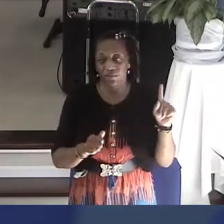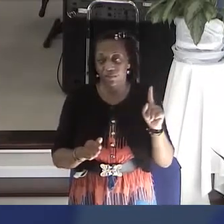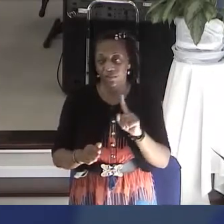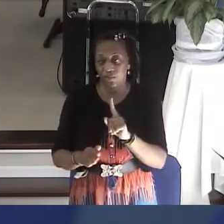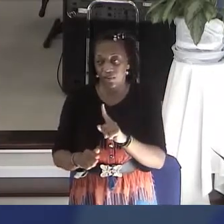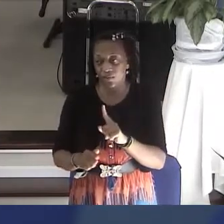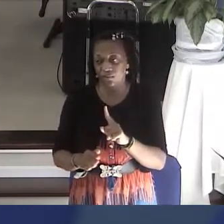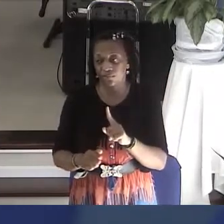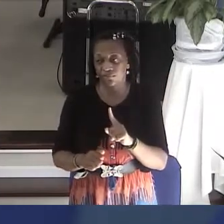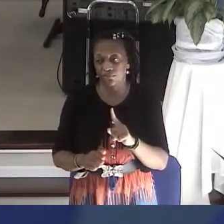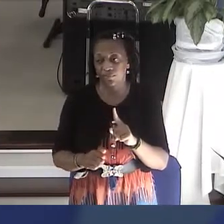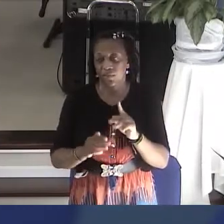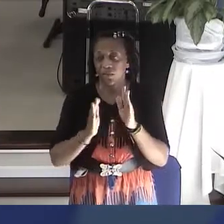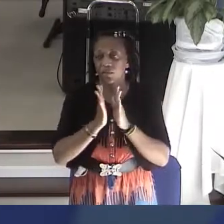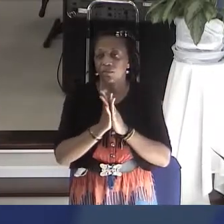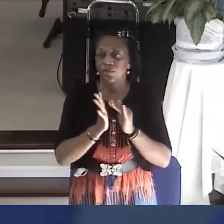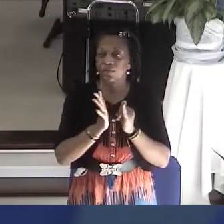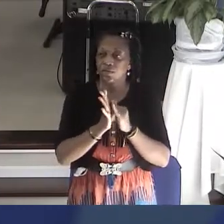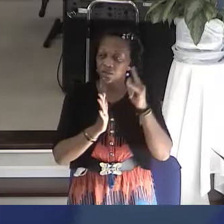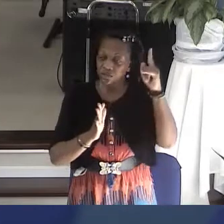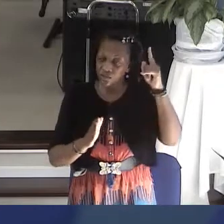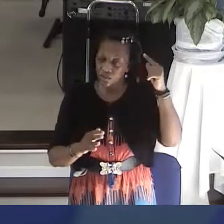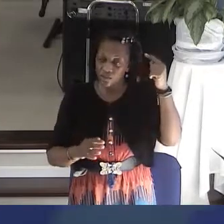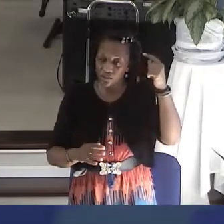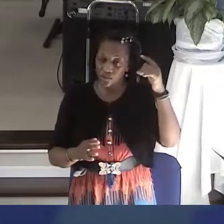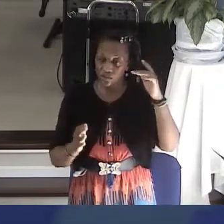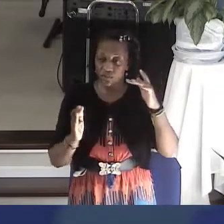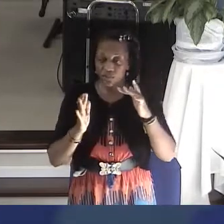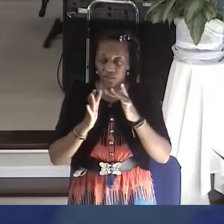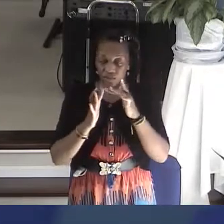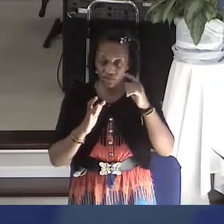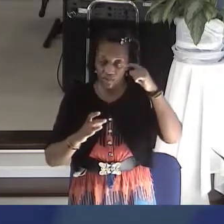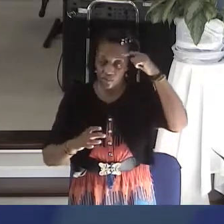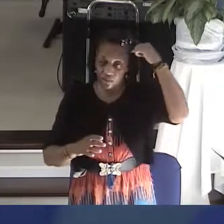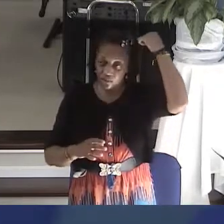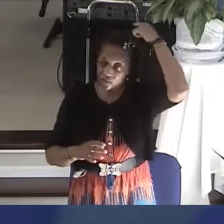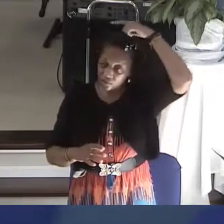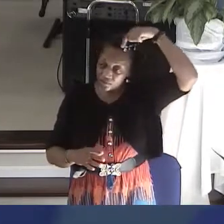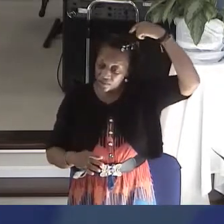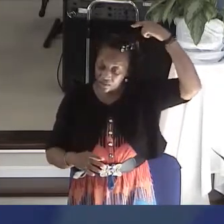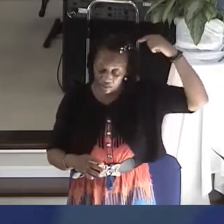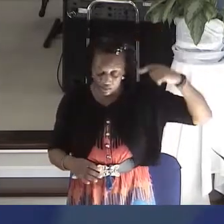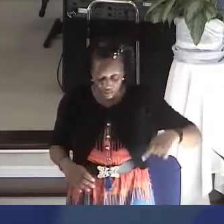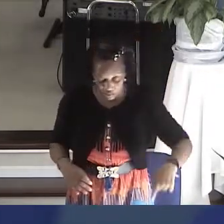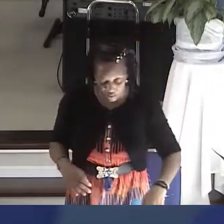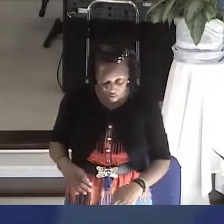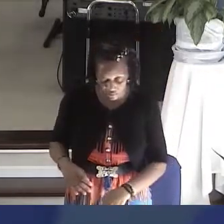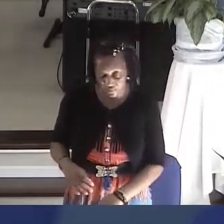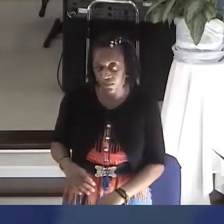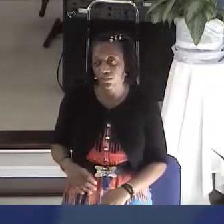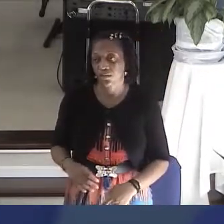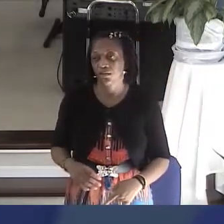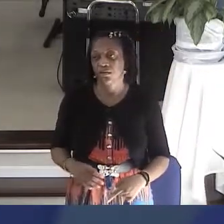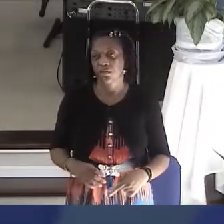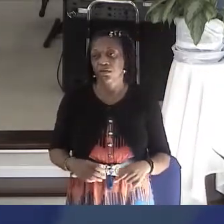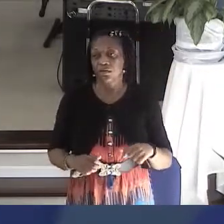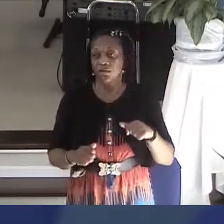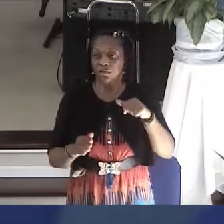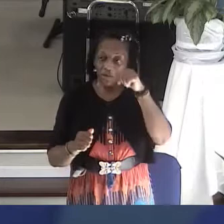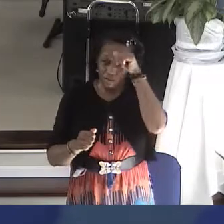head until the sole of their feet. God, we remember our shut-ins and our elderlies.